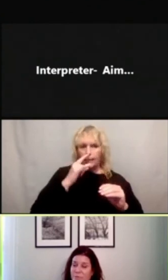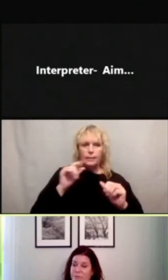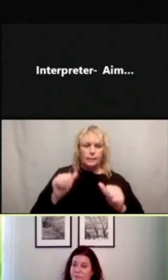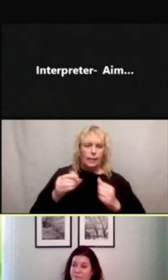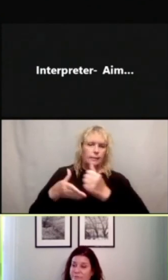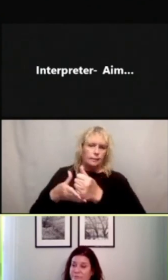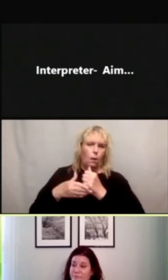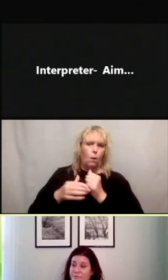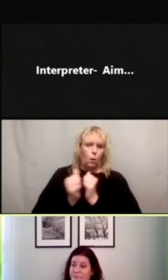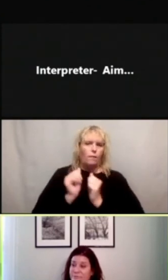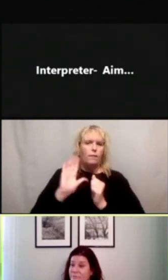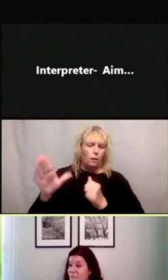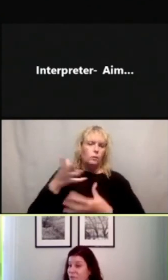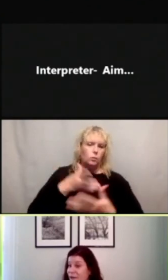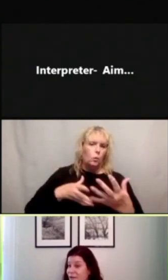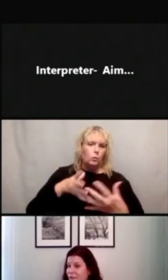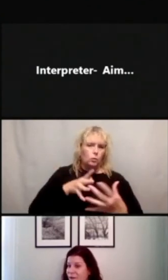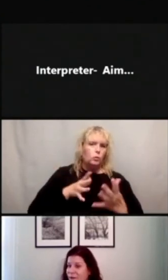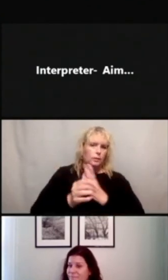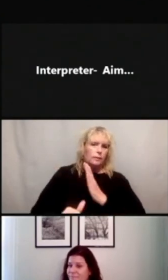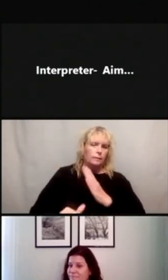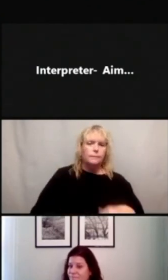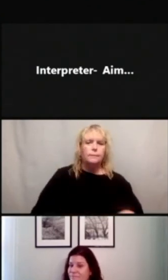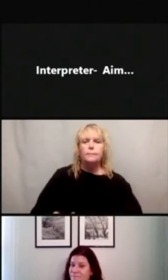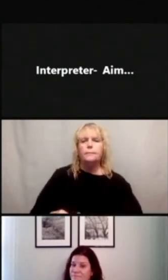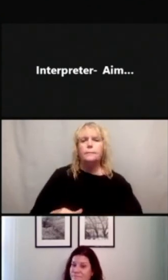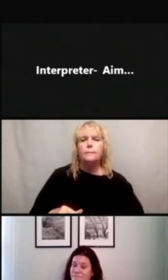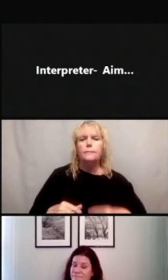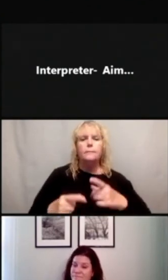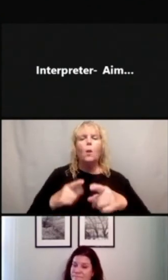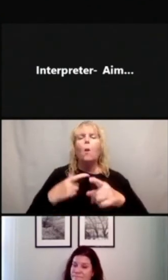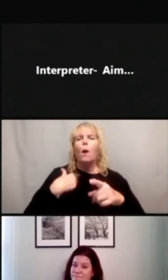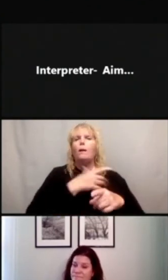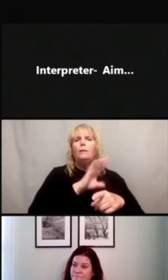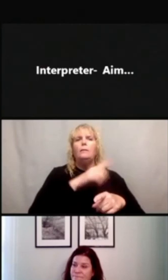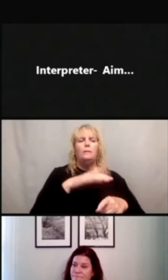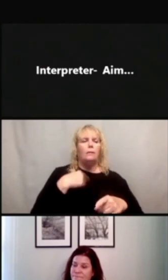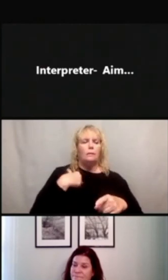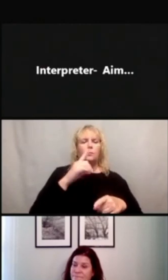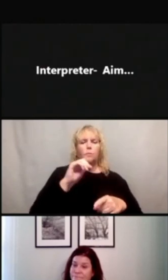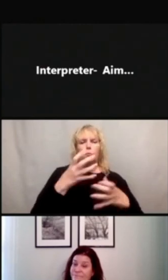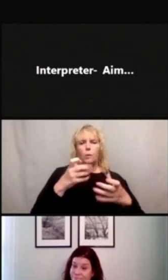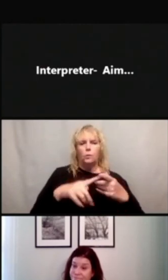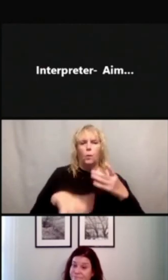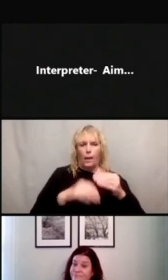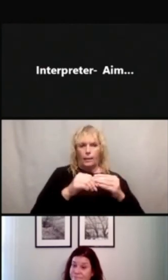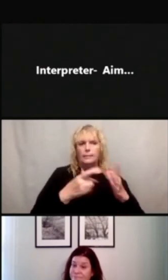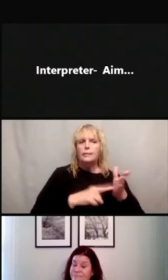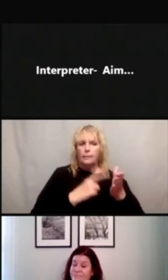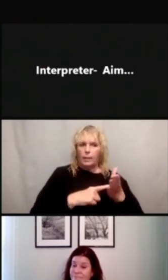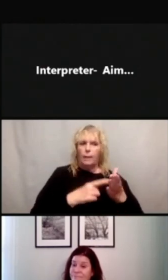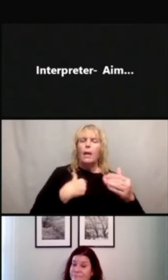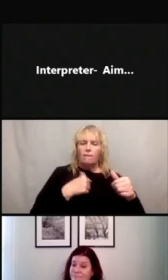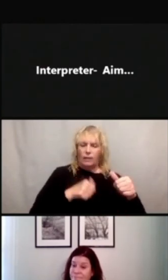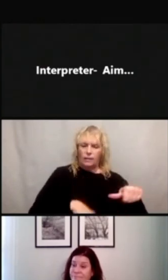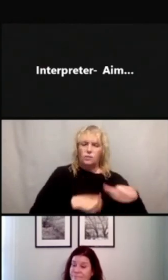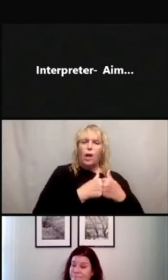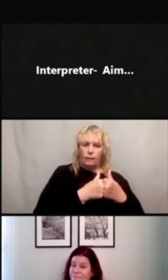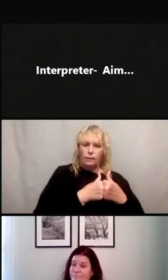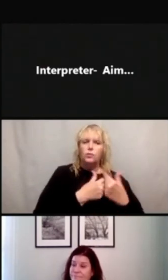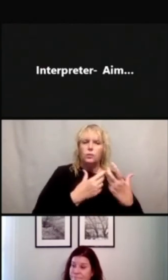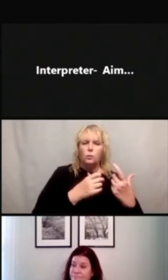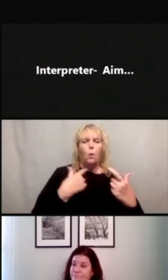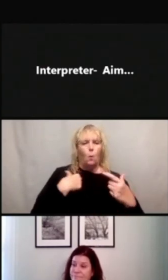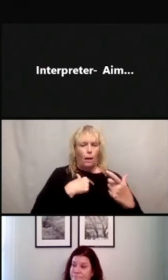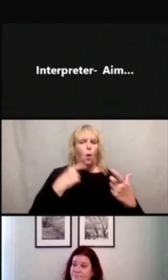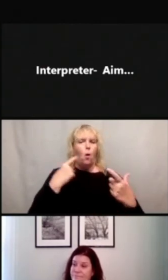with social support. One thing I might add is, there are challenges. I'm not a clinician, but we certainly have heard and